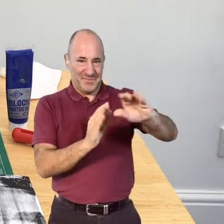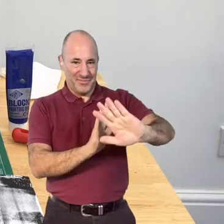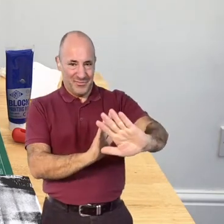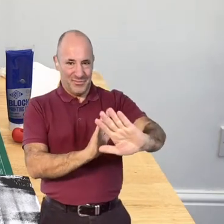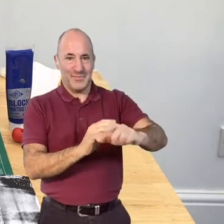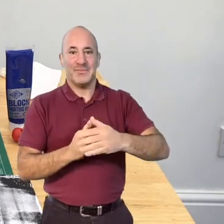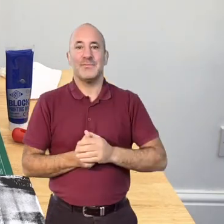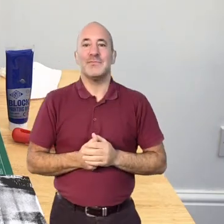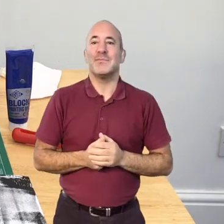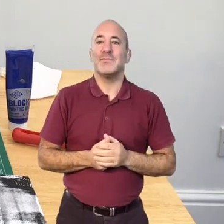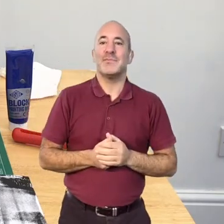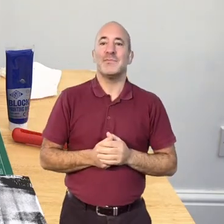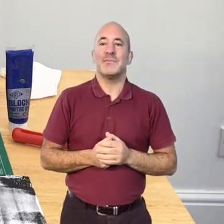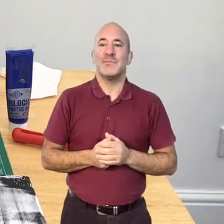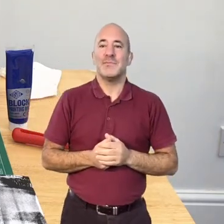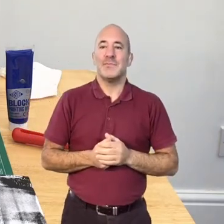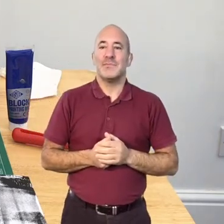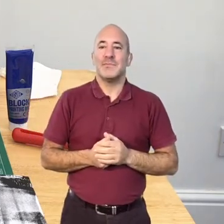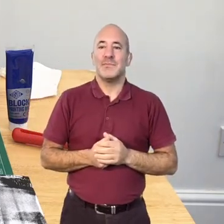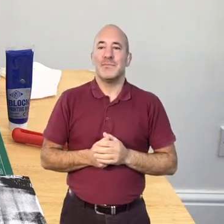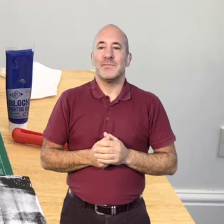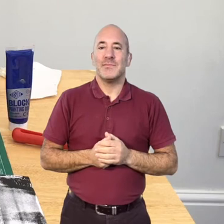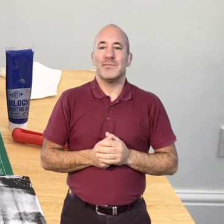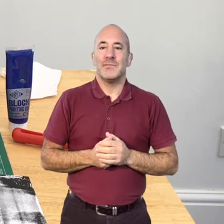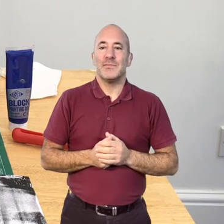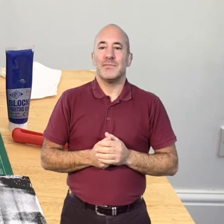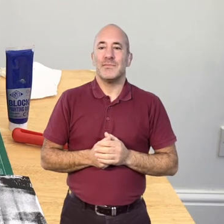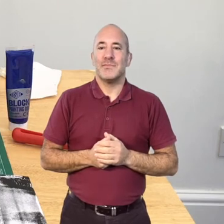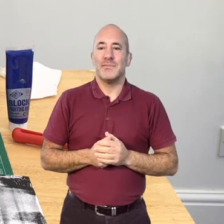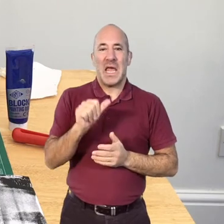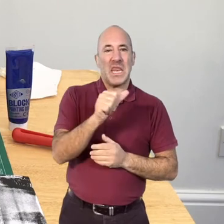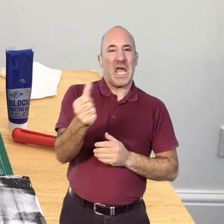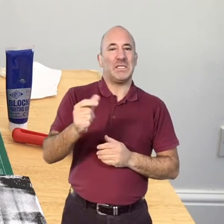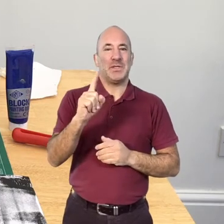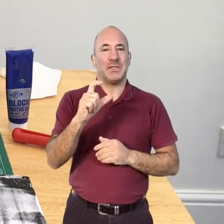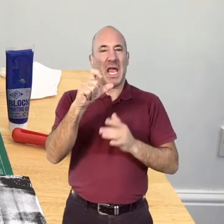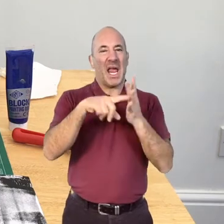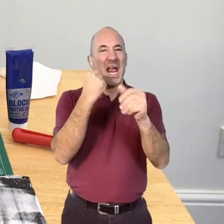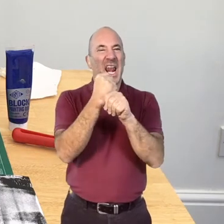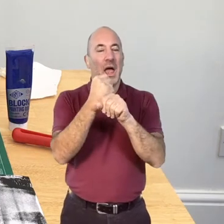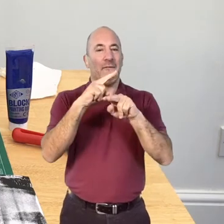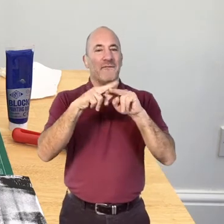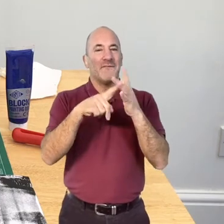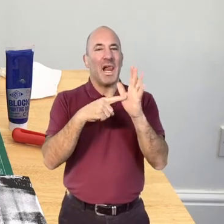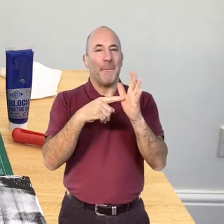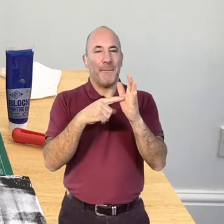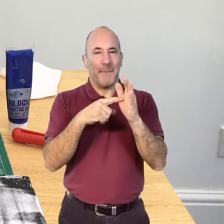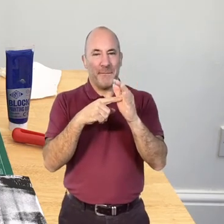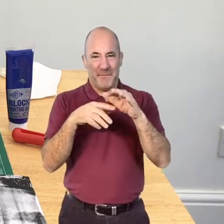down, what you can do now is I'm lifting